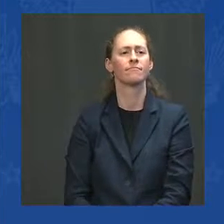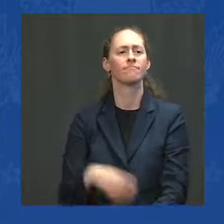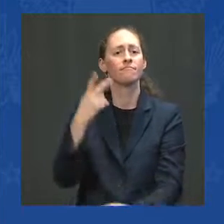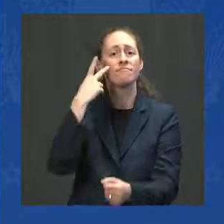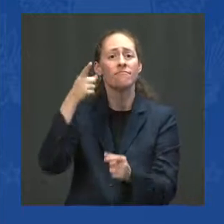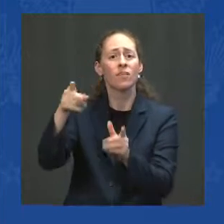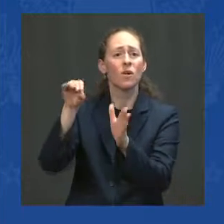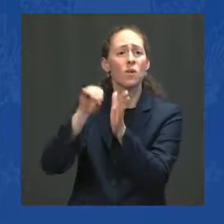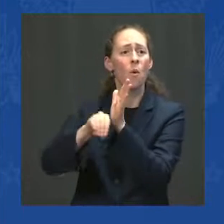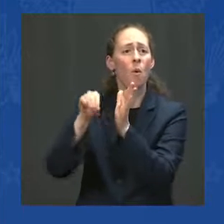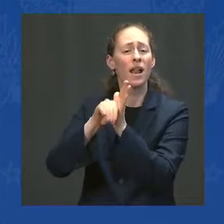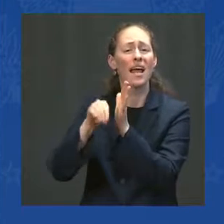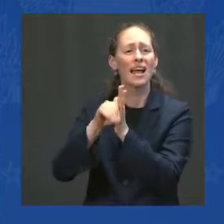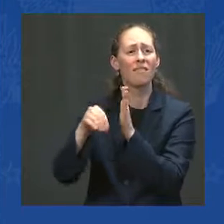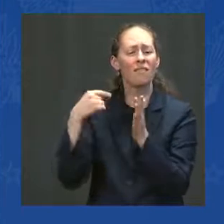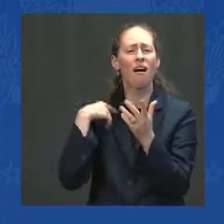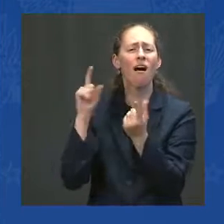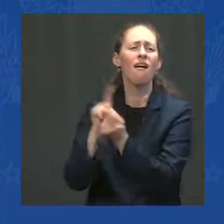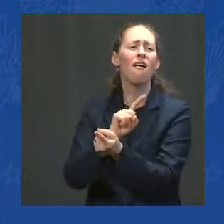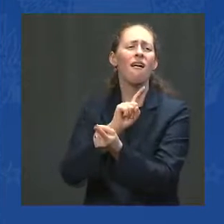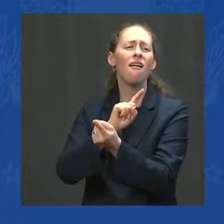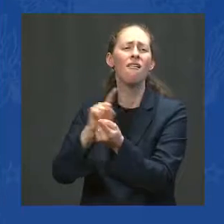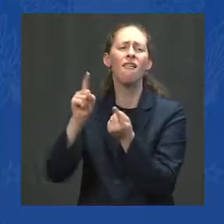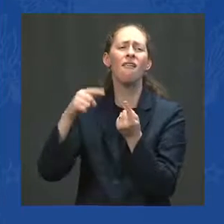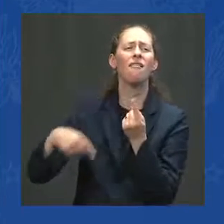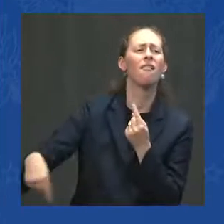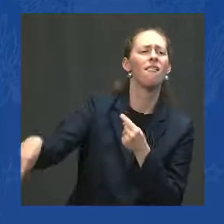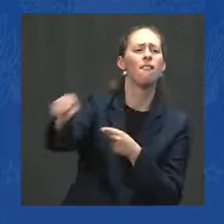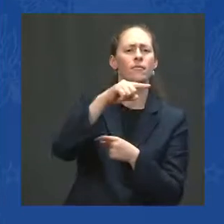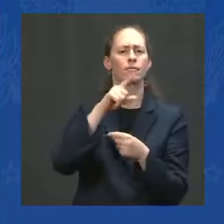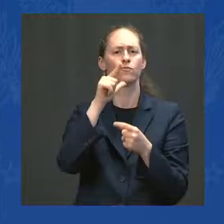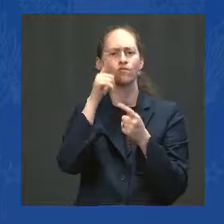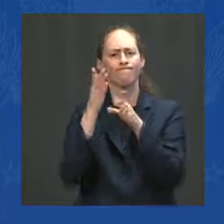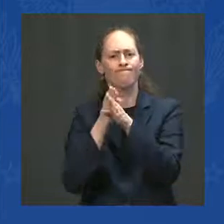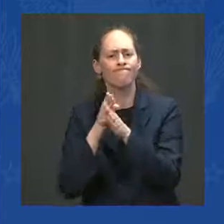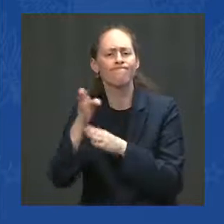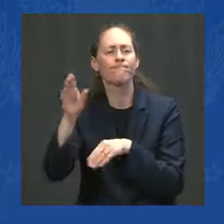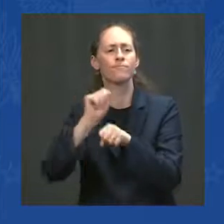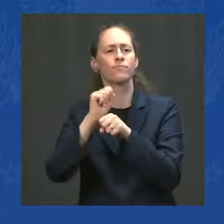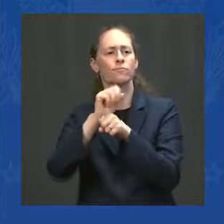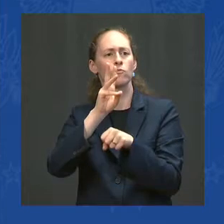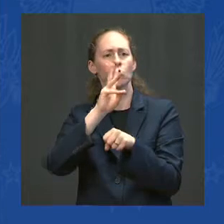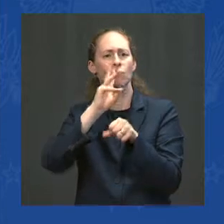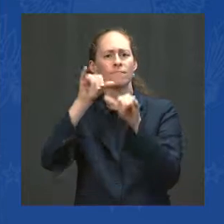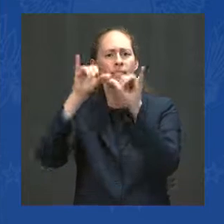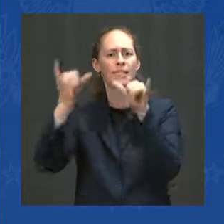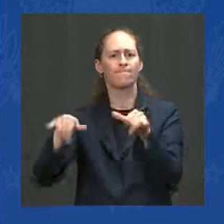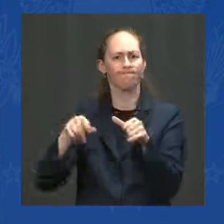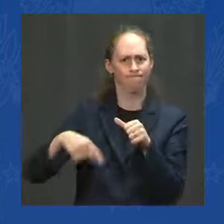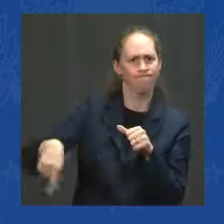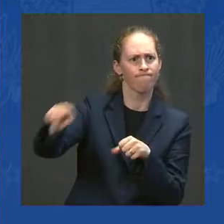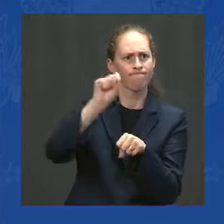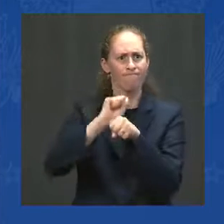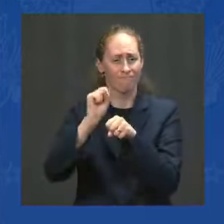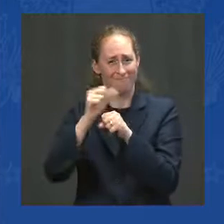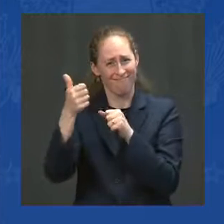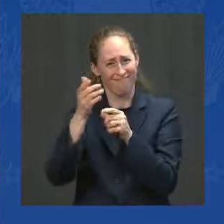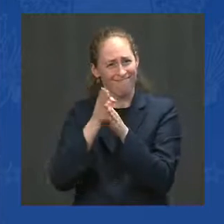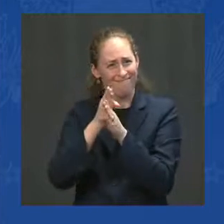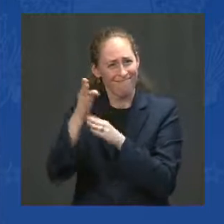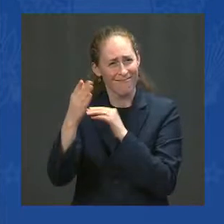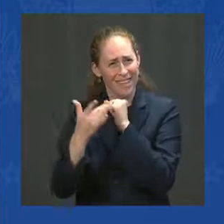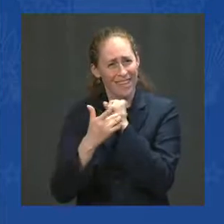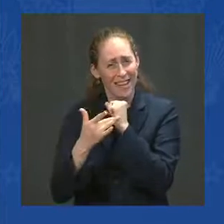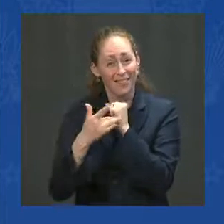men who are in charge of the water system, some of it running on technology that is literally